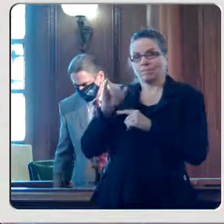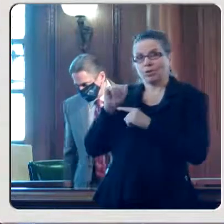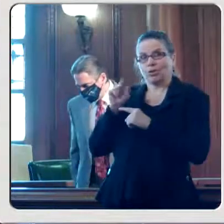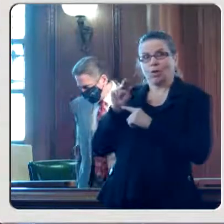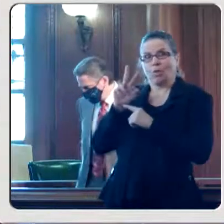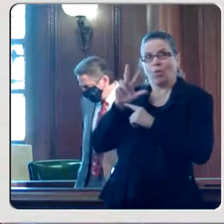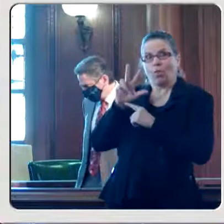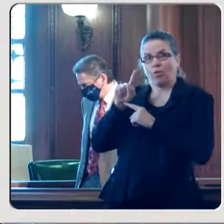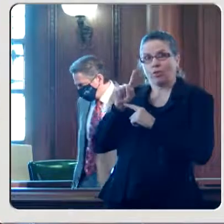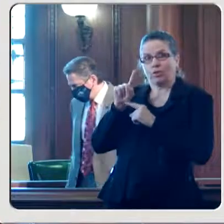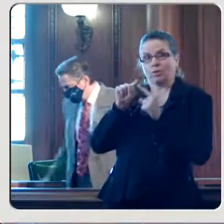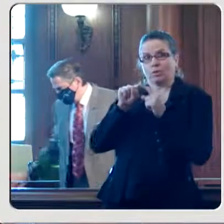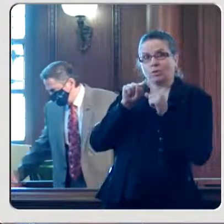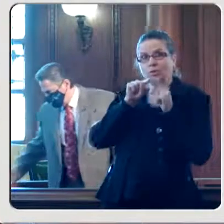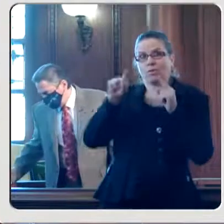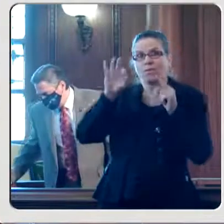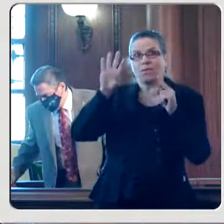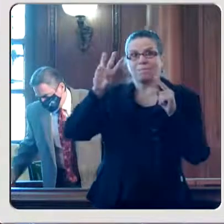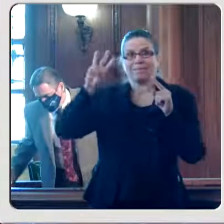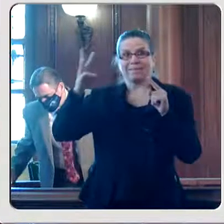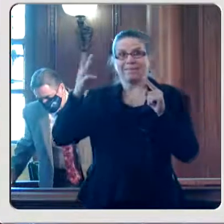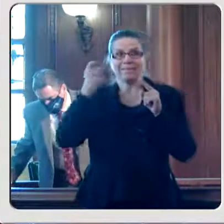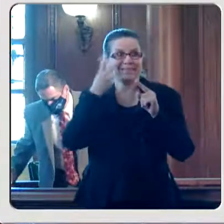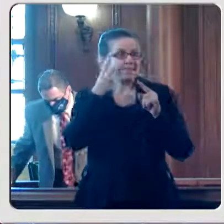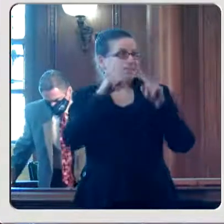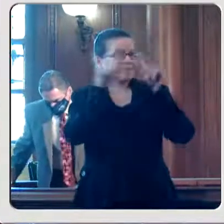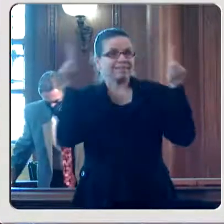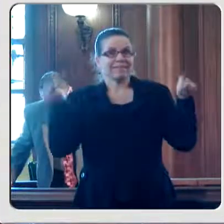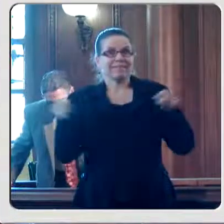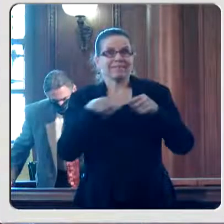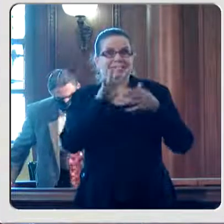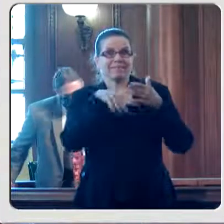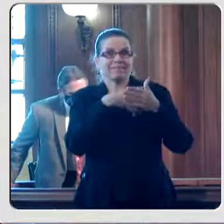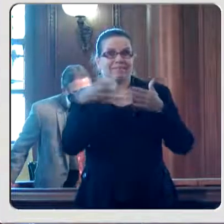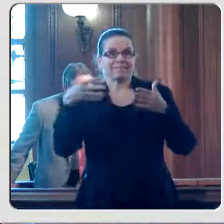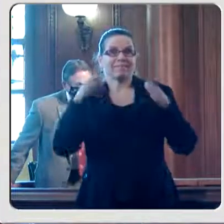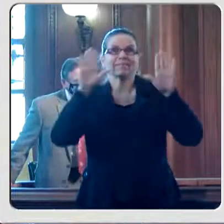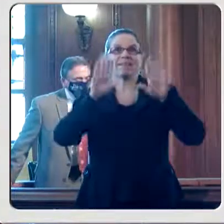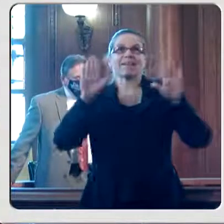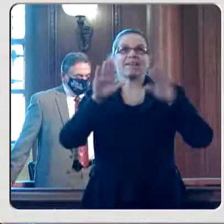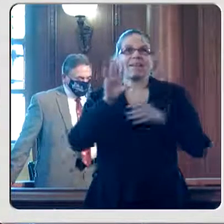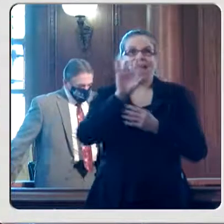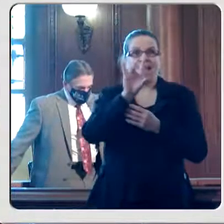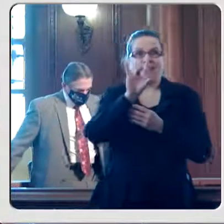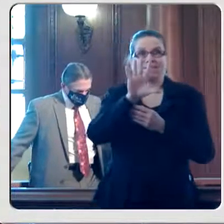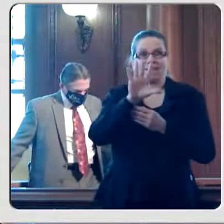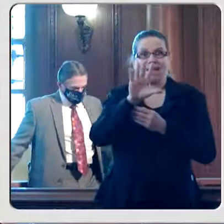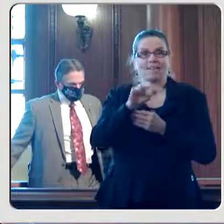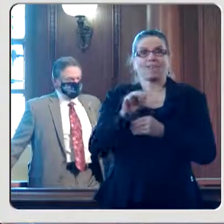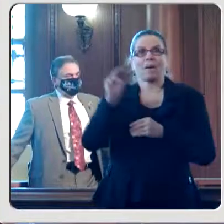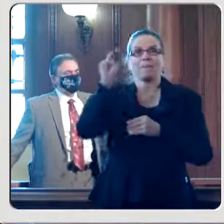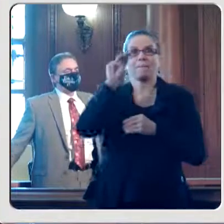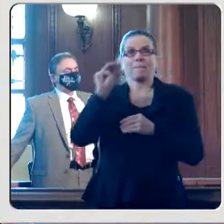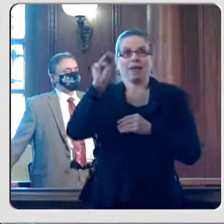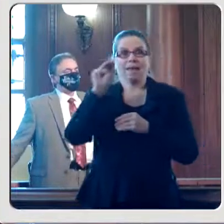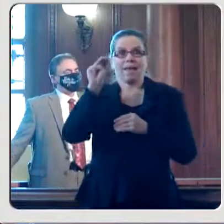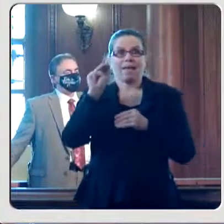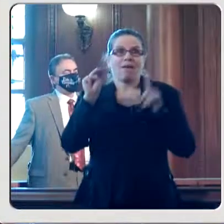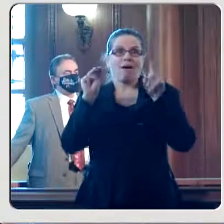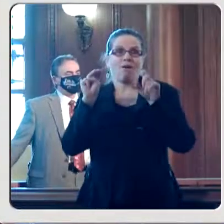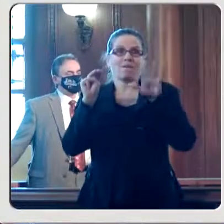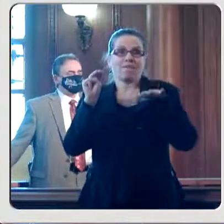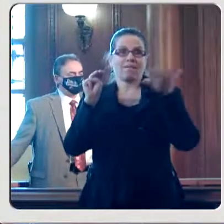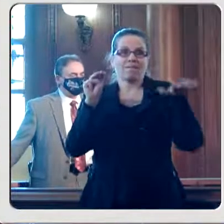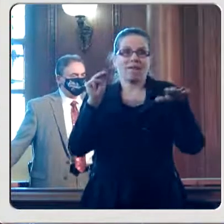February 6th. Sunday, there were 85, Monday, 155. Tuesday